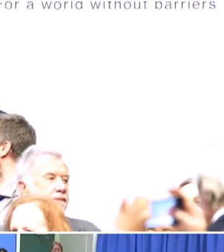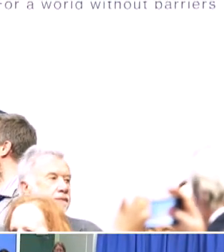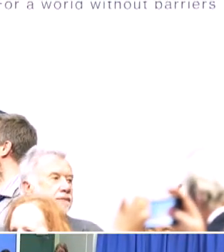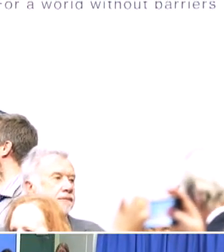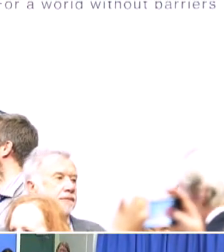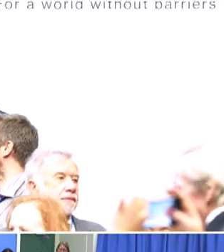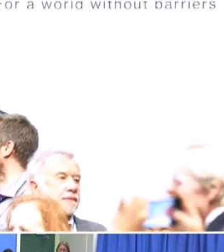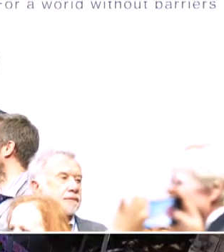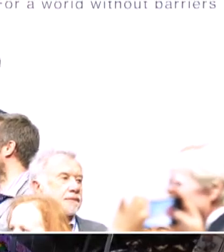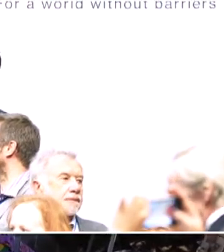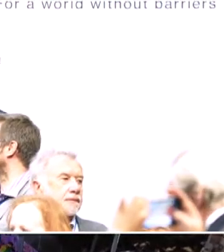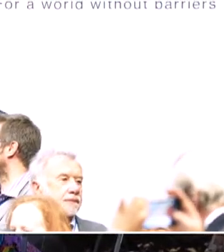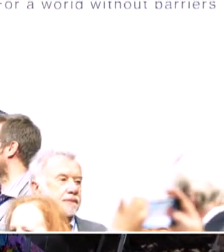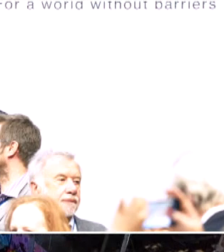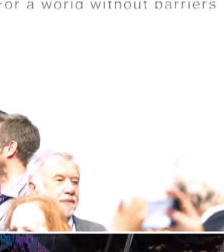bombs, Okay. zero